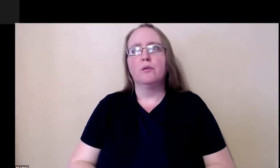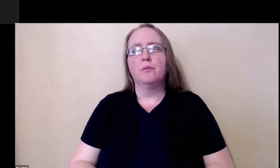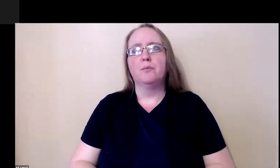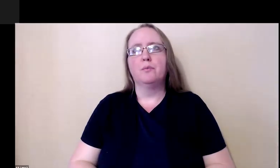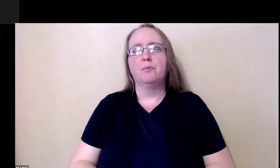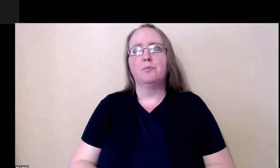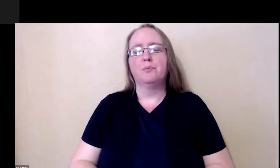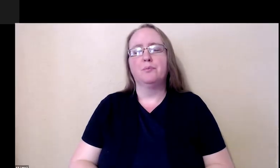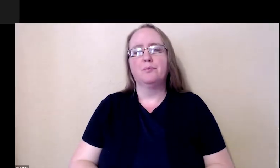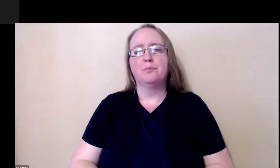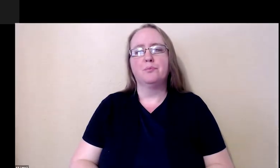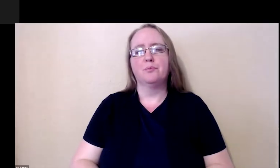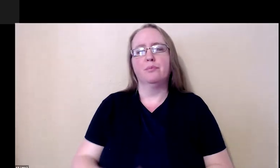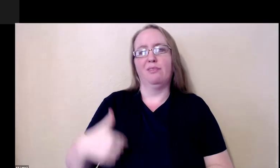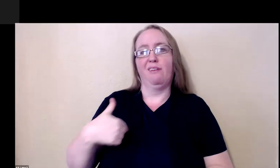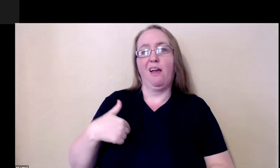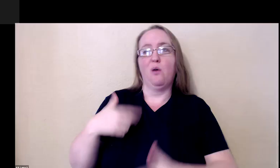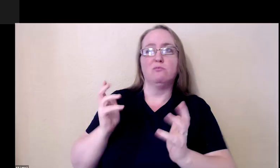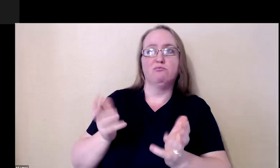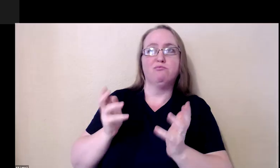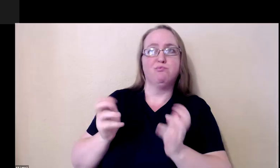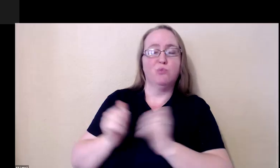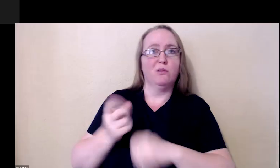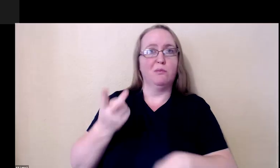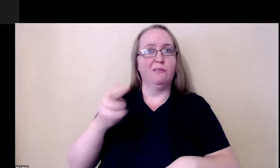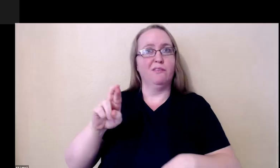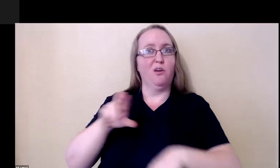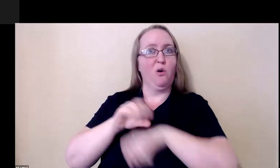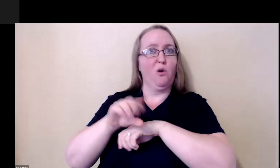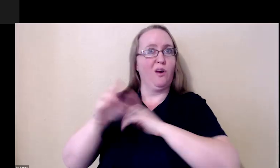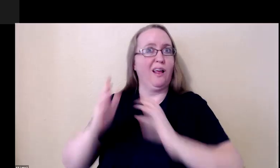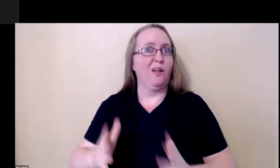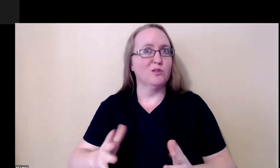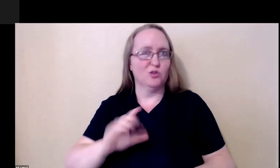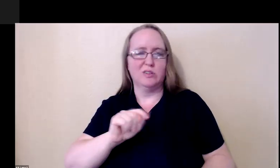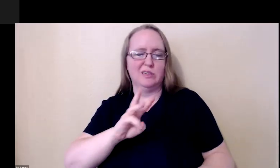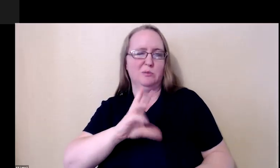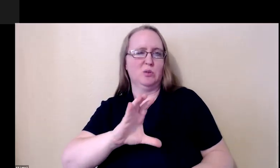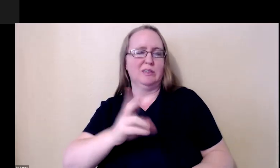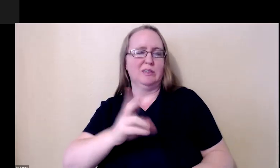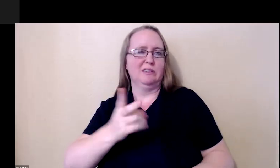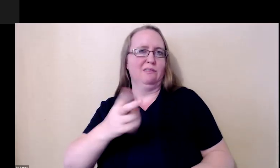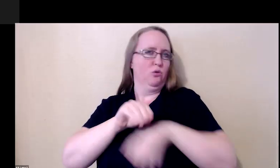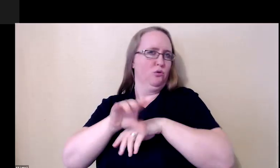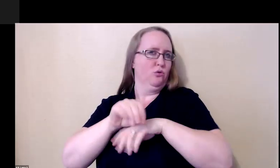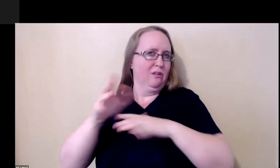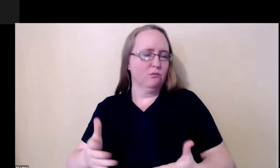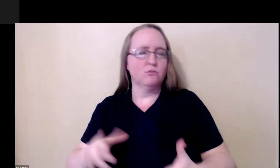to my VR counselor, my TWC VR counselor, about